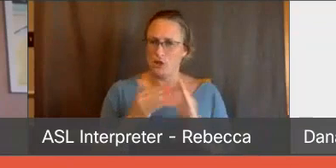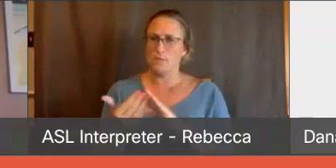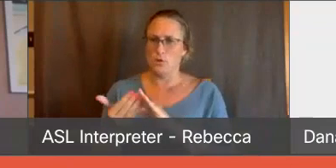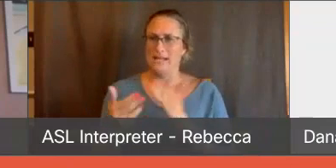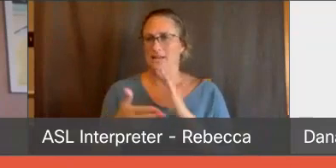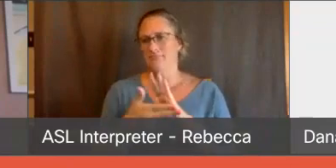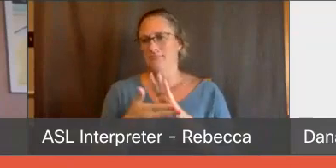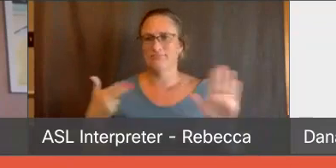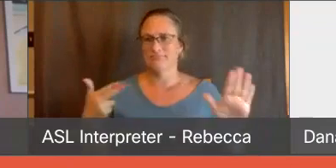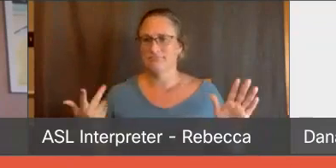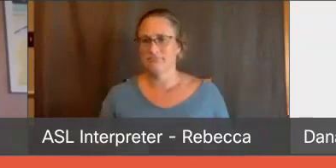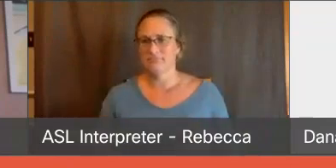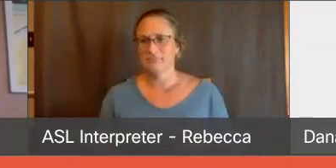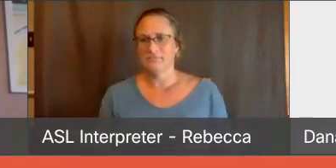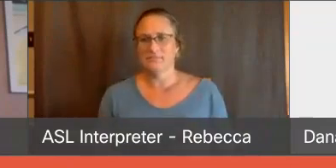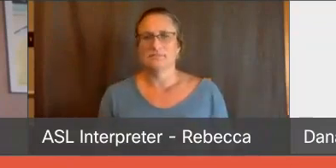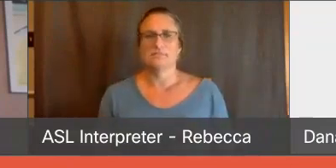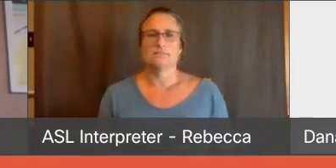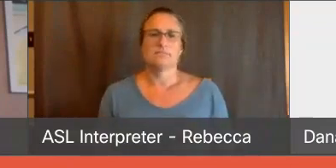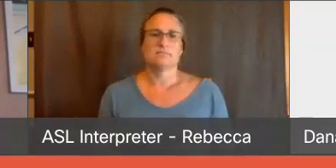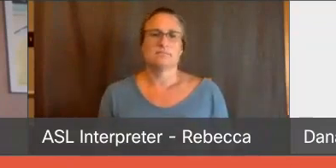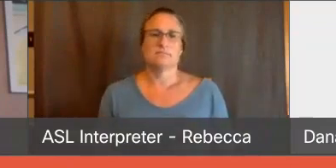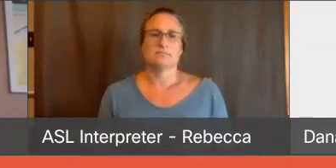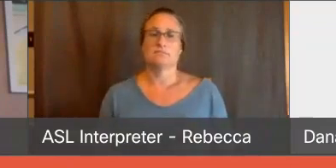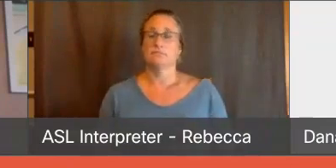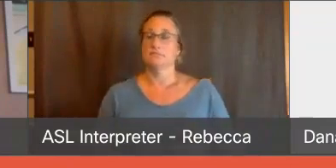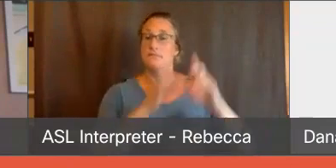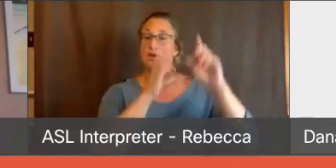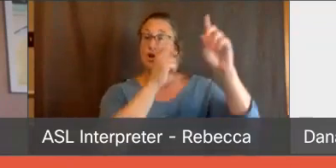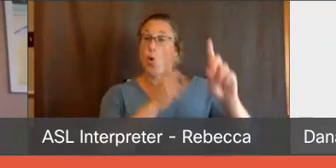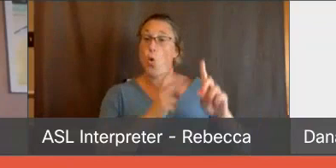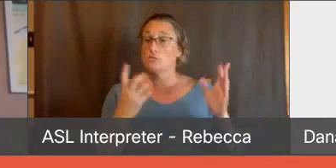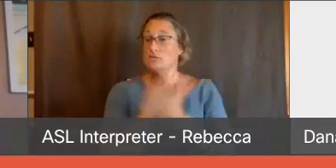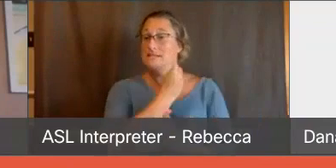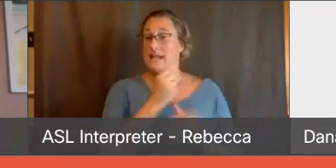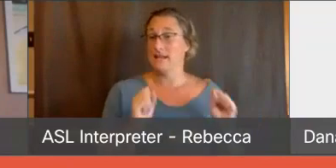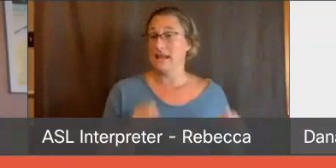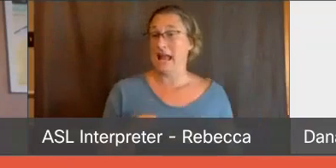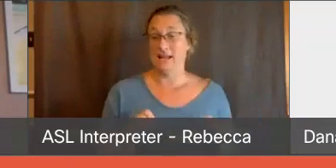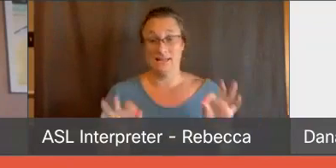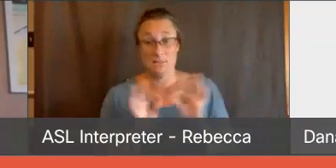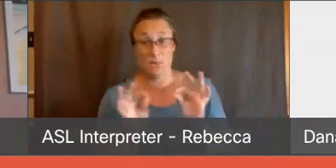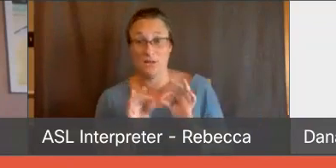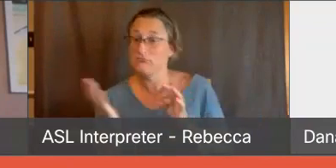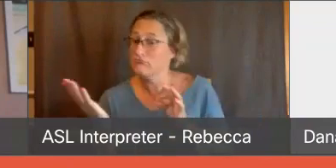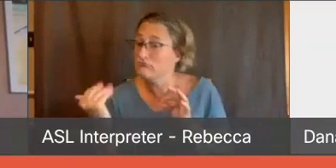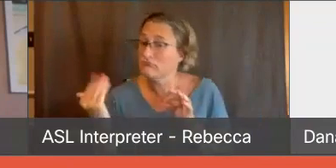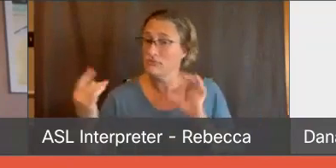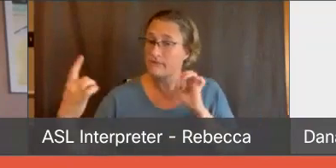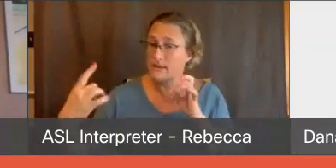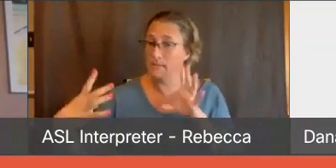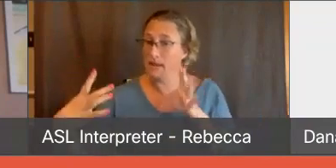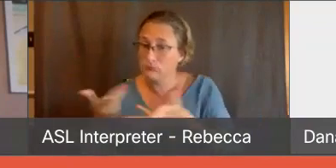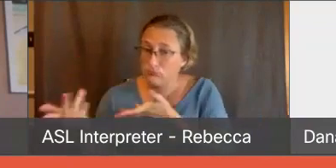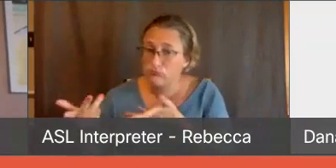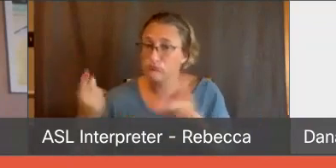at. I think attainable goals is super important, and having input in the goals is important.